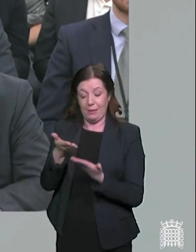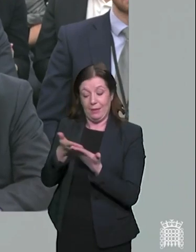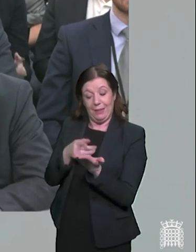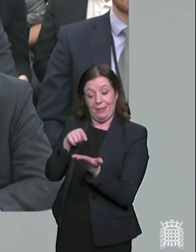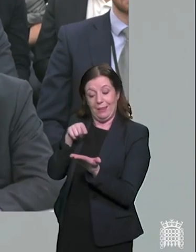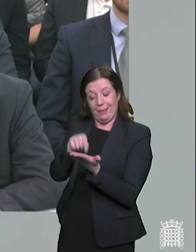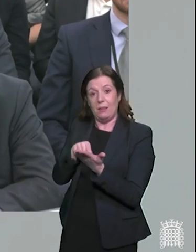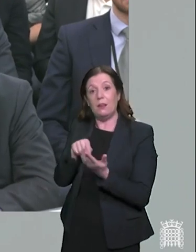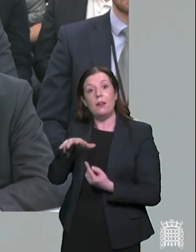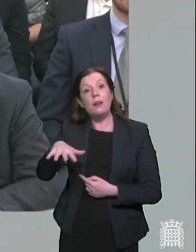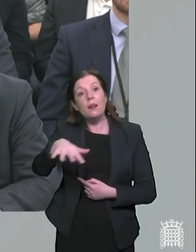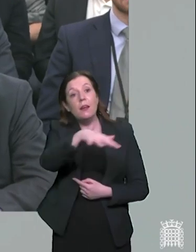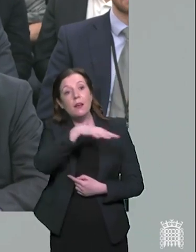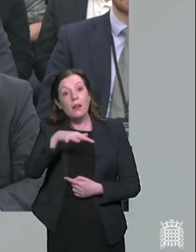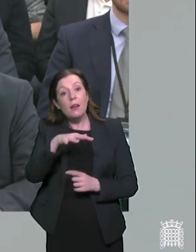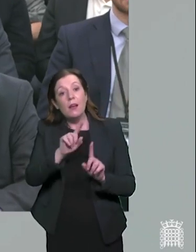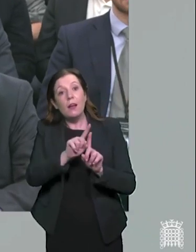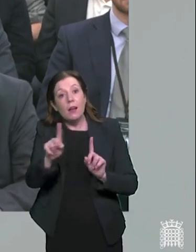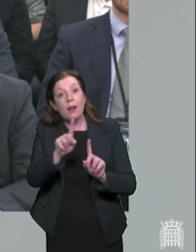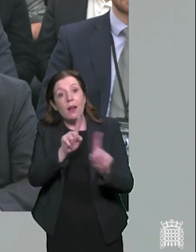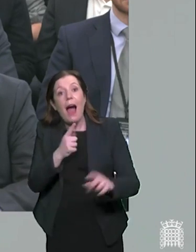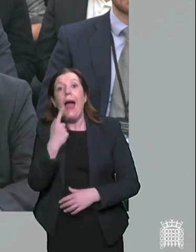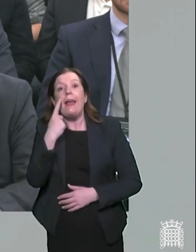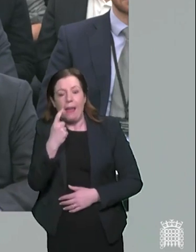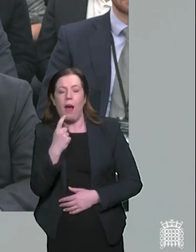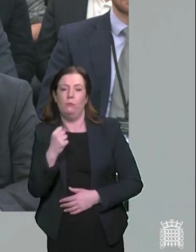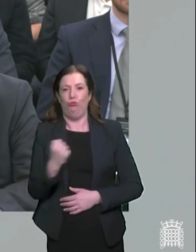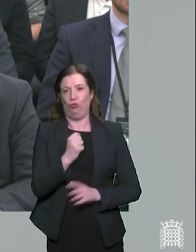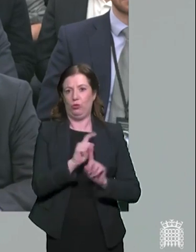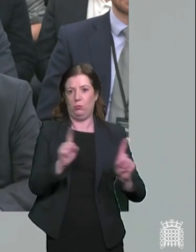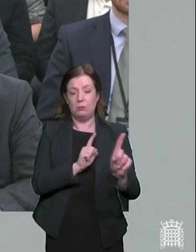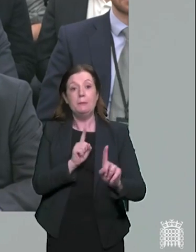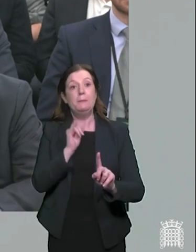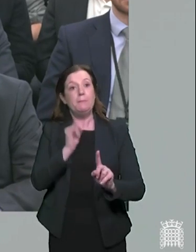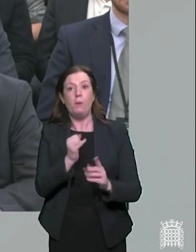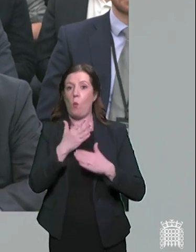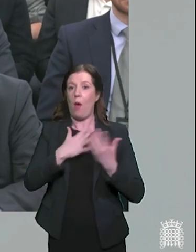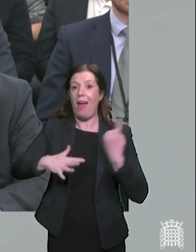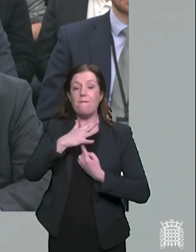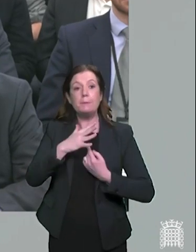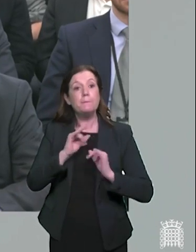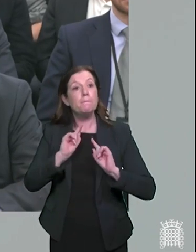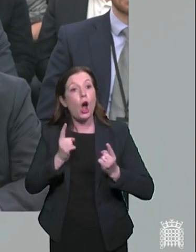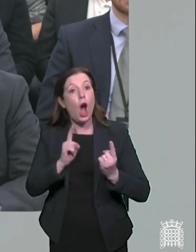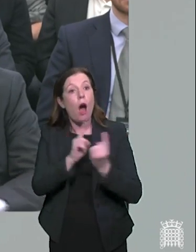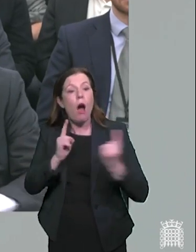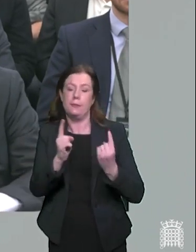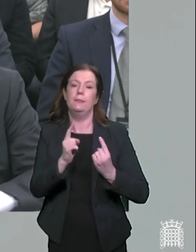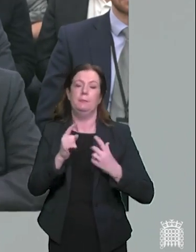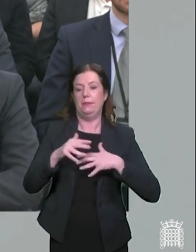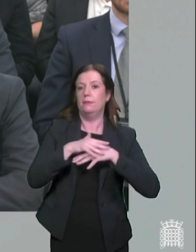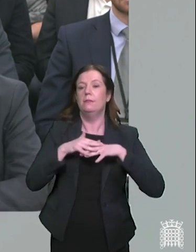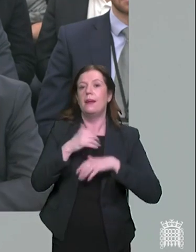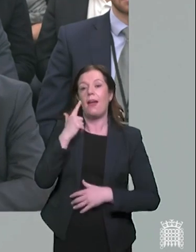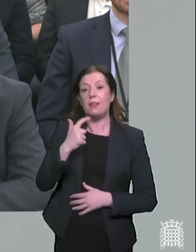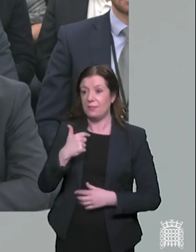that social distancing should be maintained where possible, having regard to the work environment, and it is clear that in number